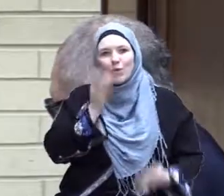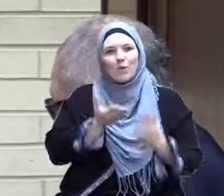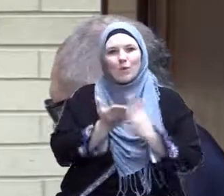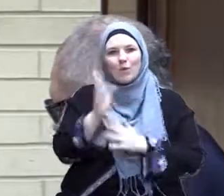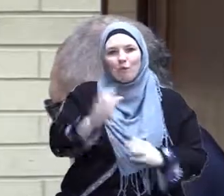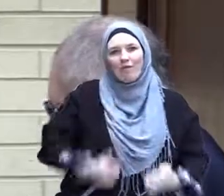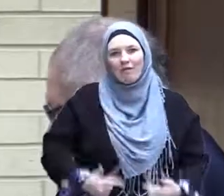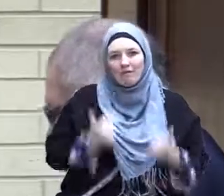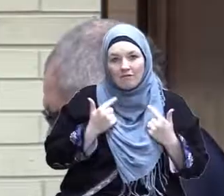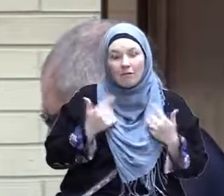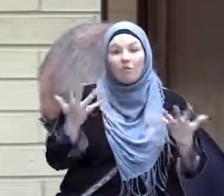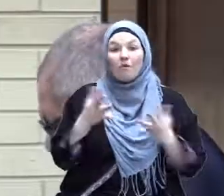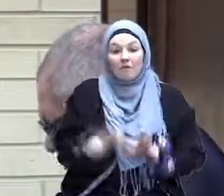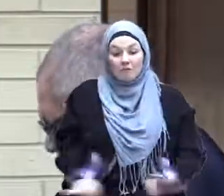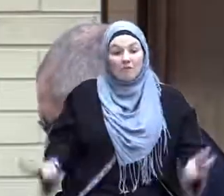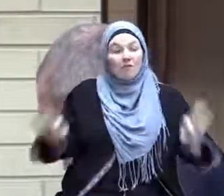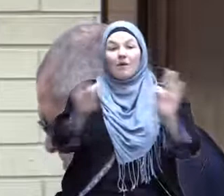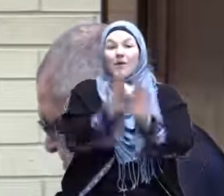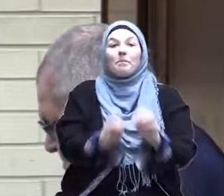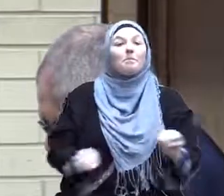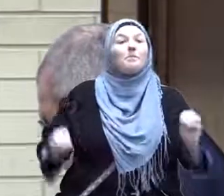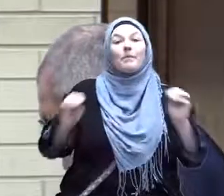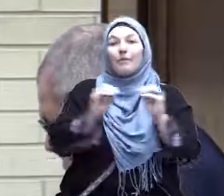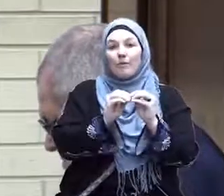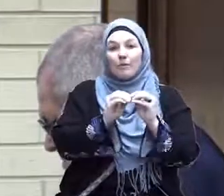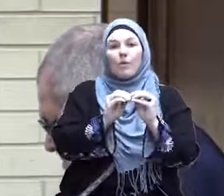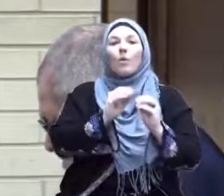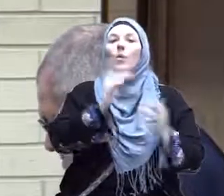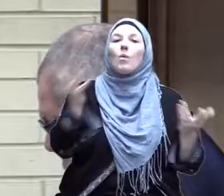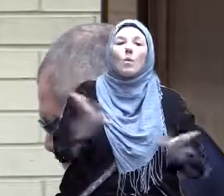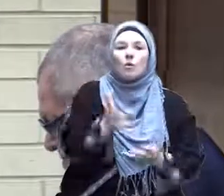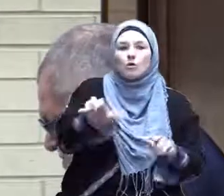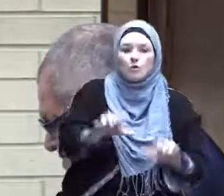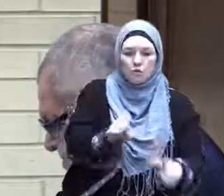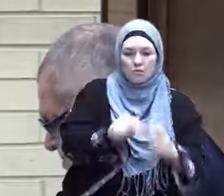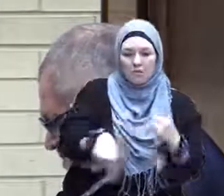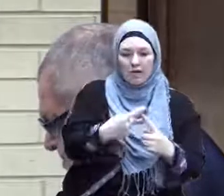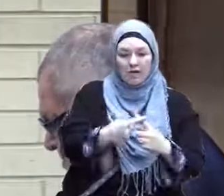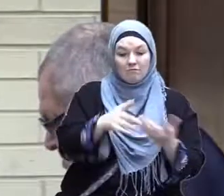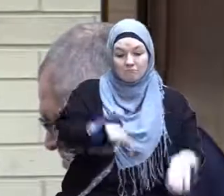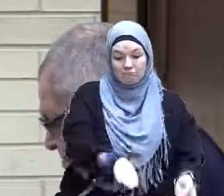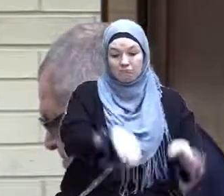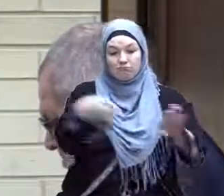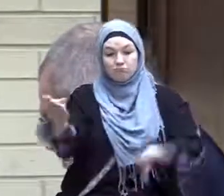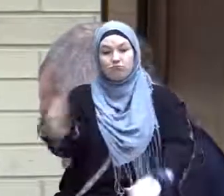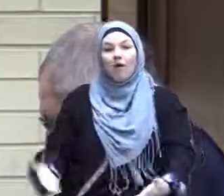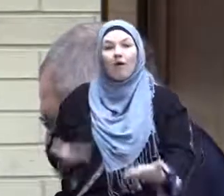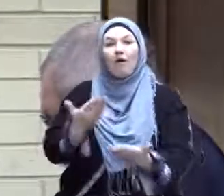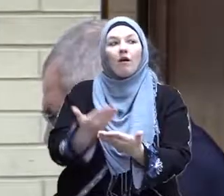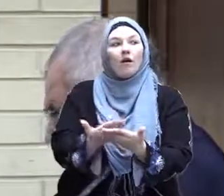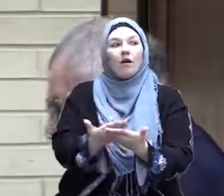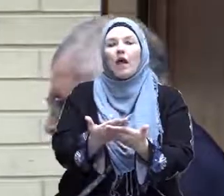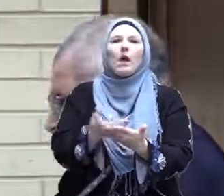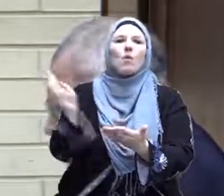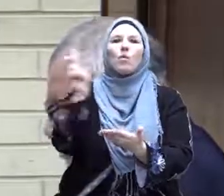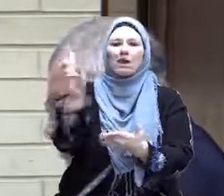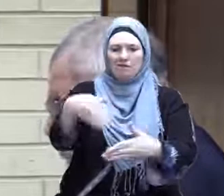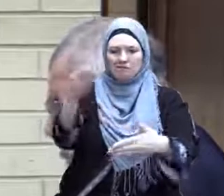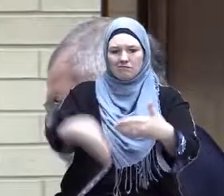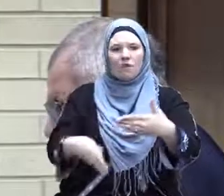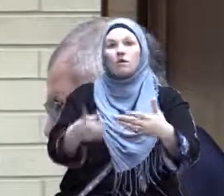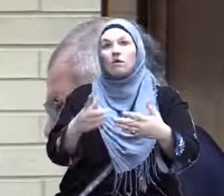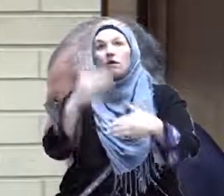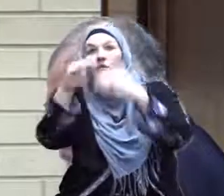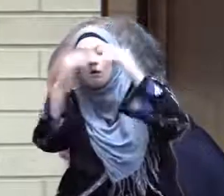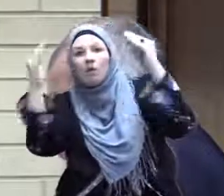journey. What matters more is what do you do when you arrive and where are you going? That's